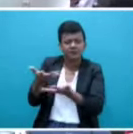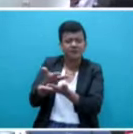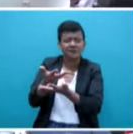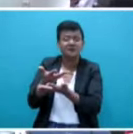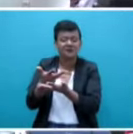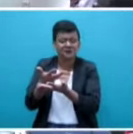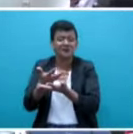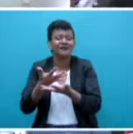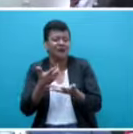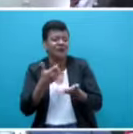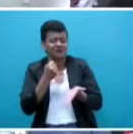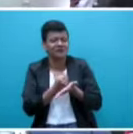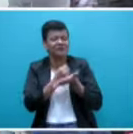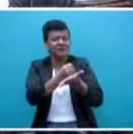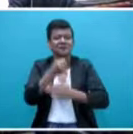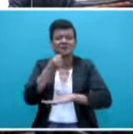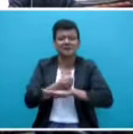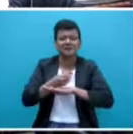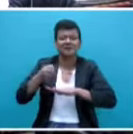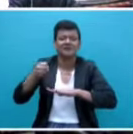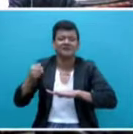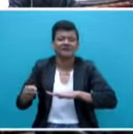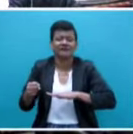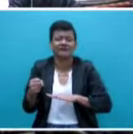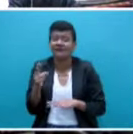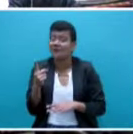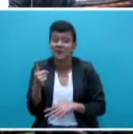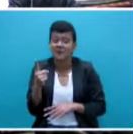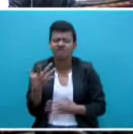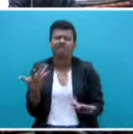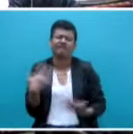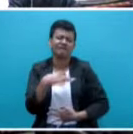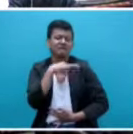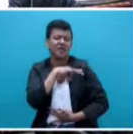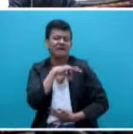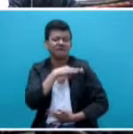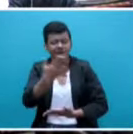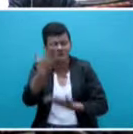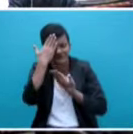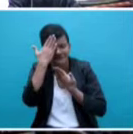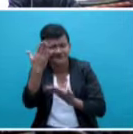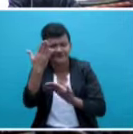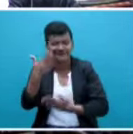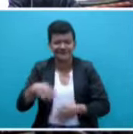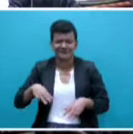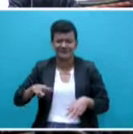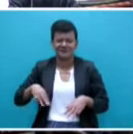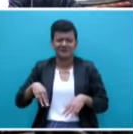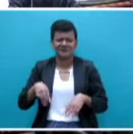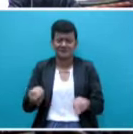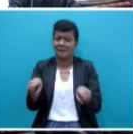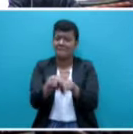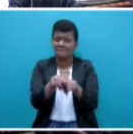government. For the benefit of all honourable members, as well as the general public at large, the endorsed